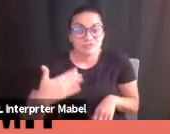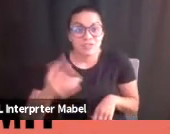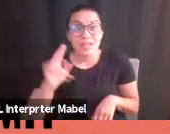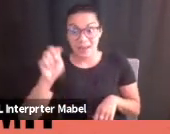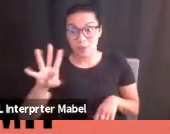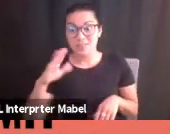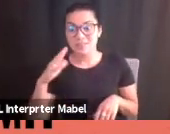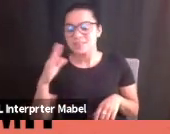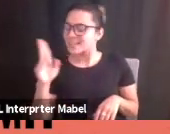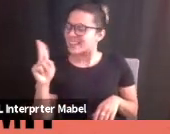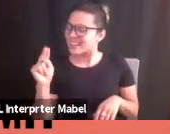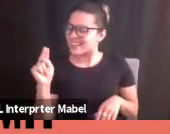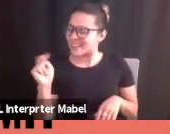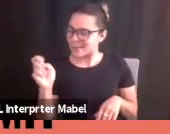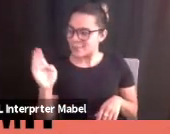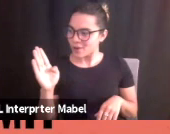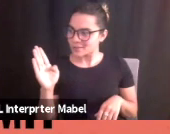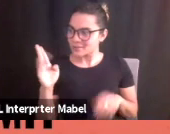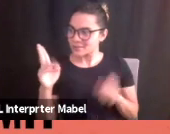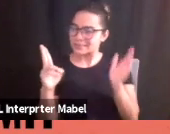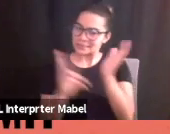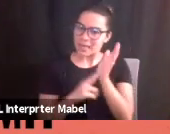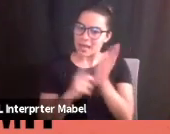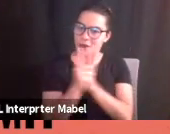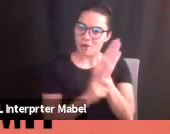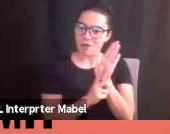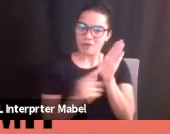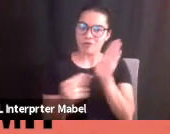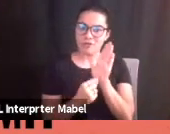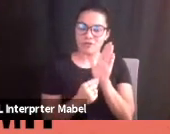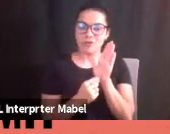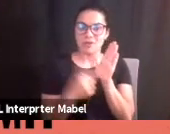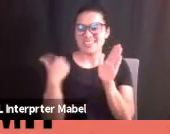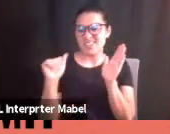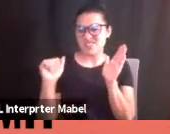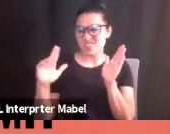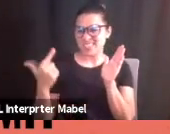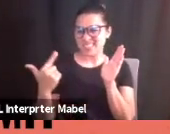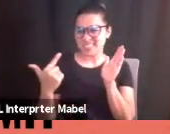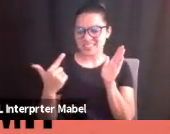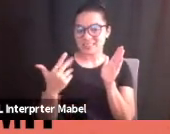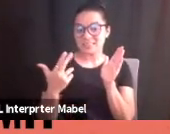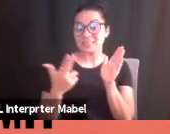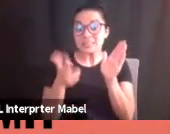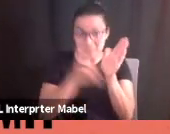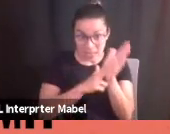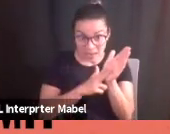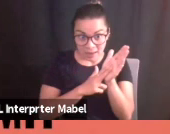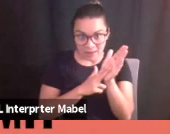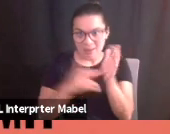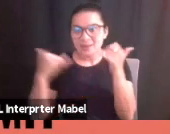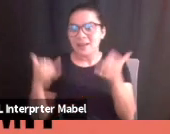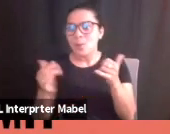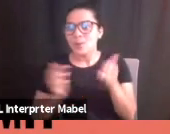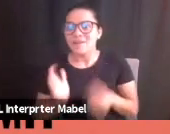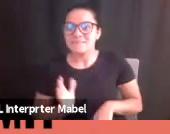passed or Nebraska was signed into law in August, that we are officially at the mark